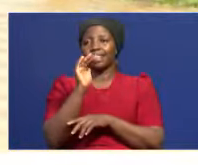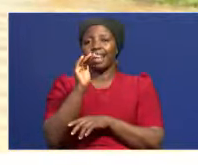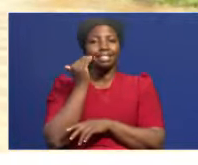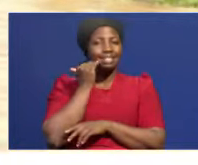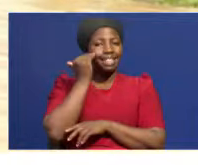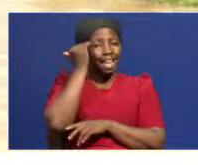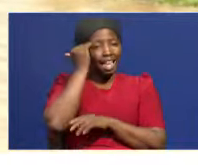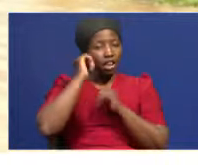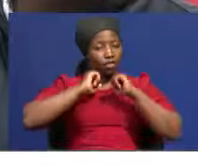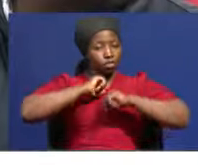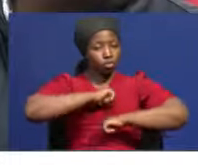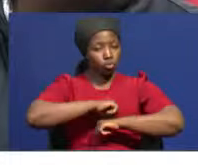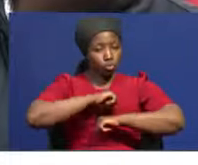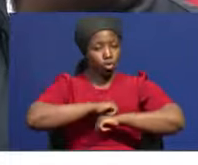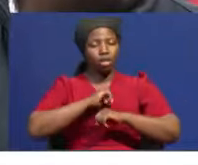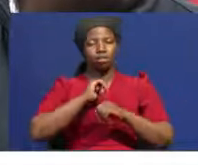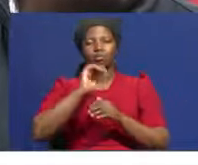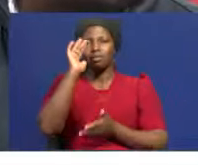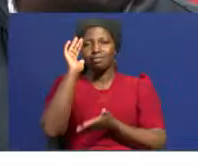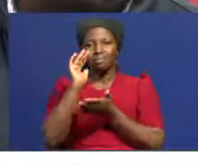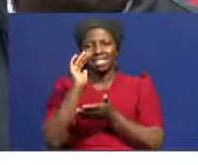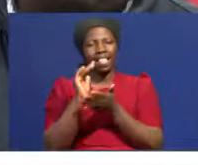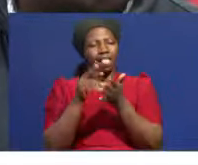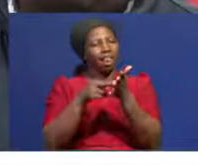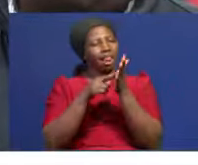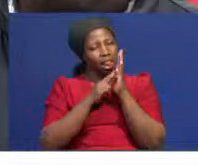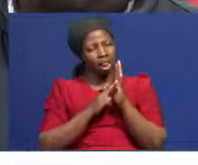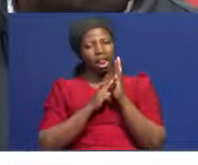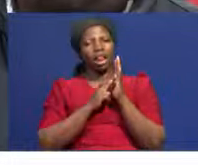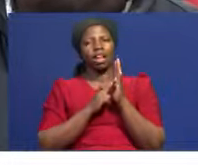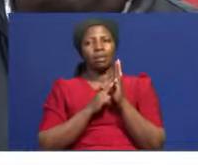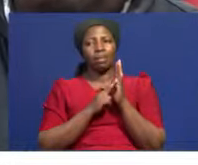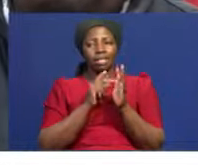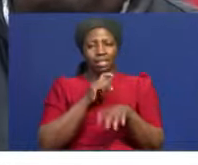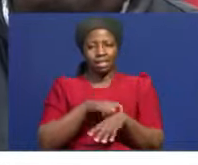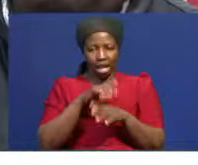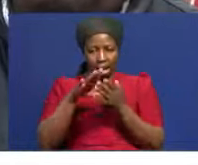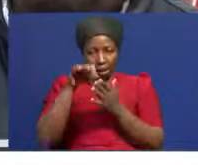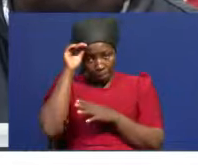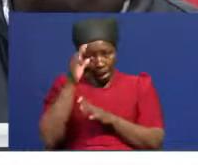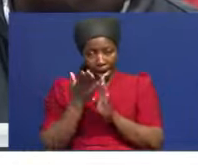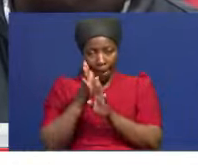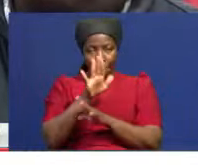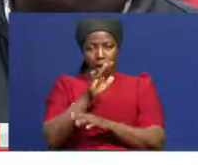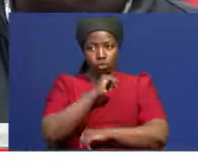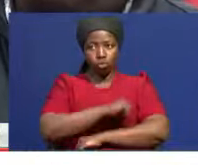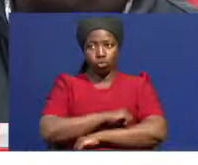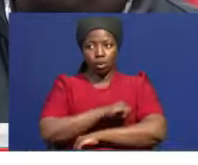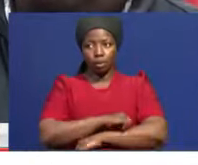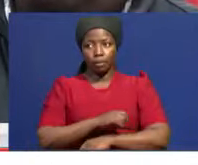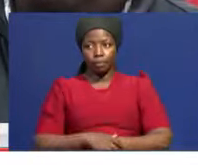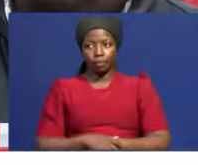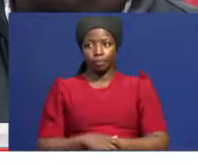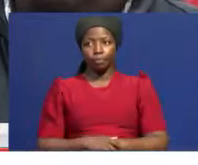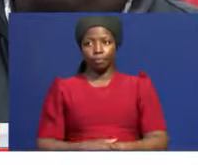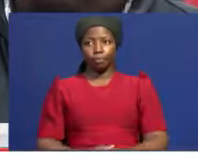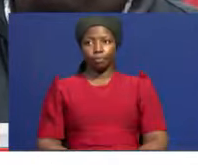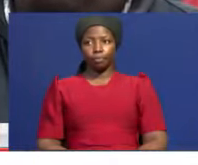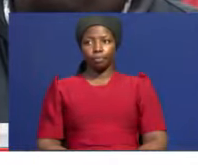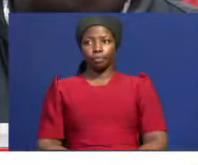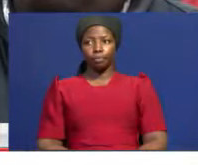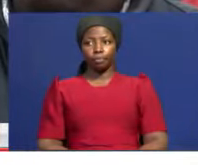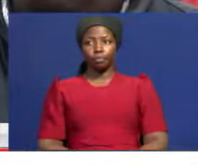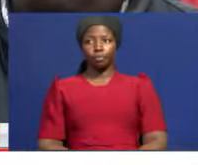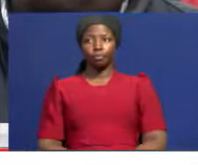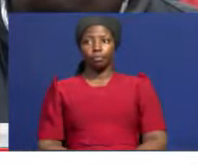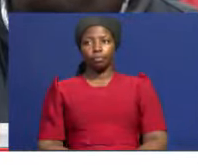they receive learners back. So many of them may have lost their uniforms because of the problems that were there.